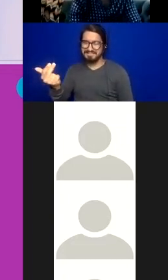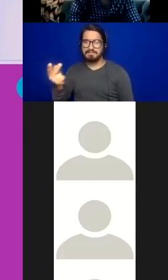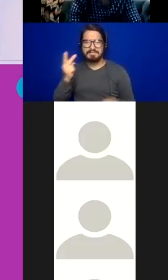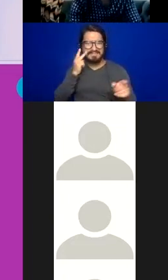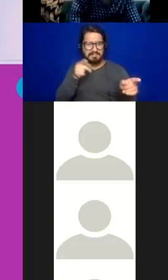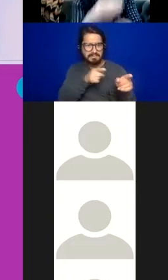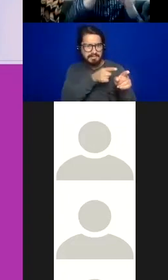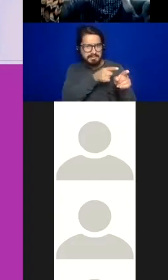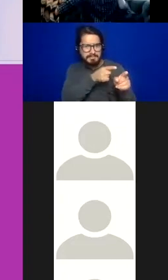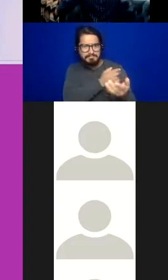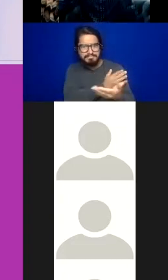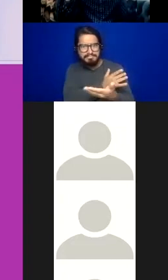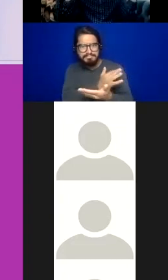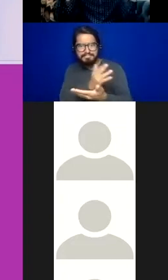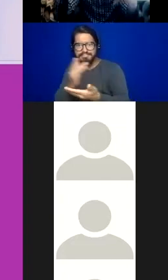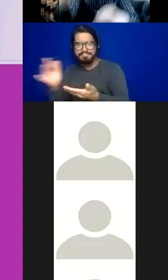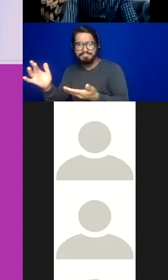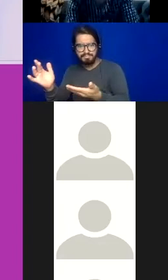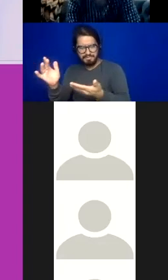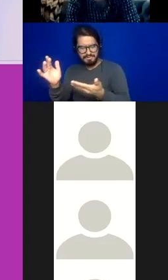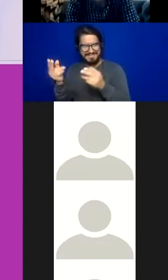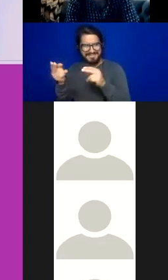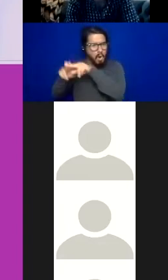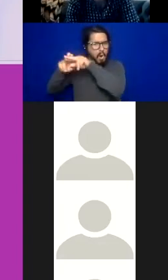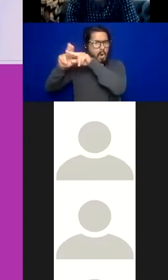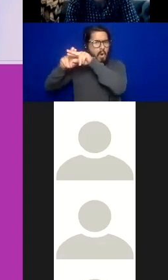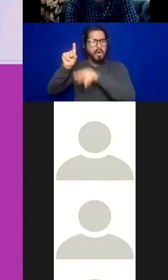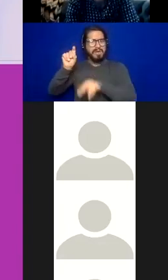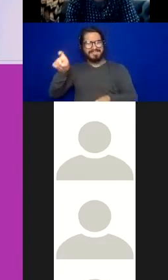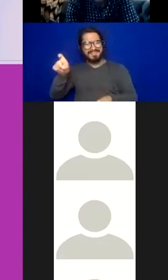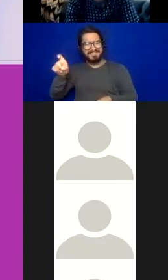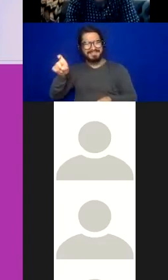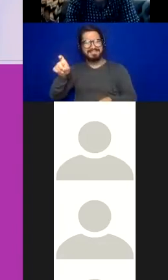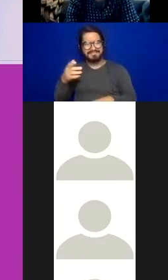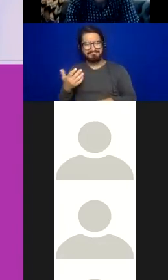number of diagnoses are just kind of exploding, right?